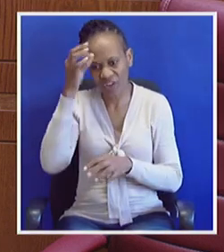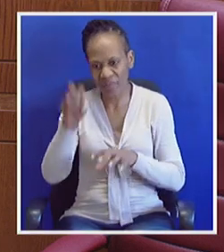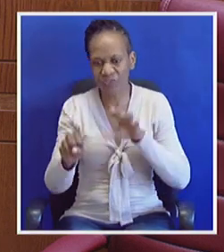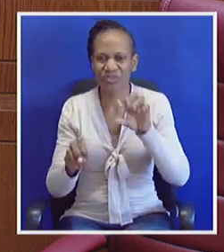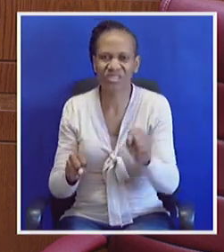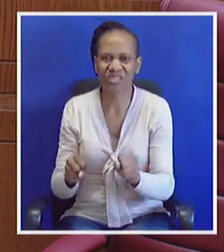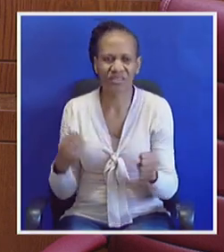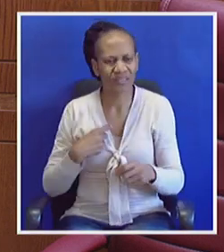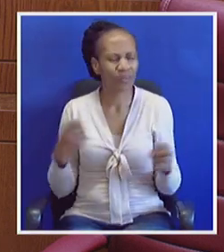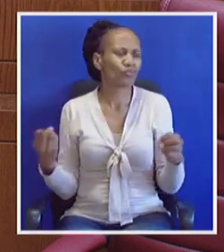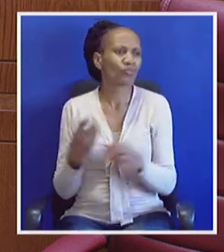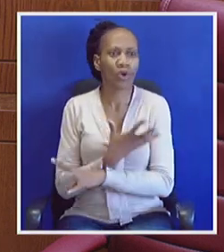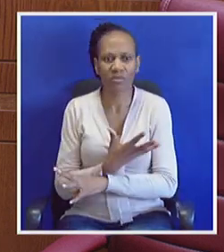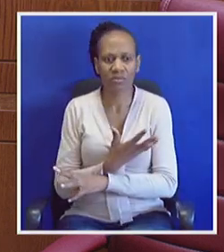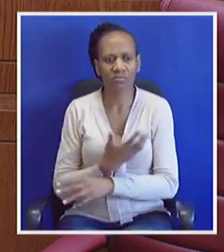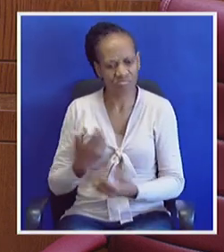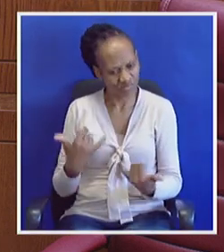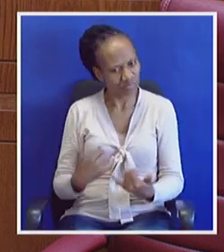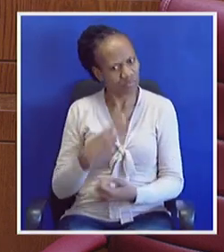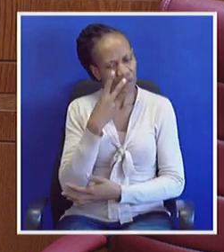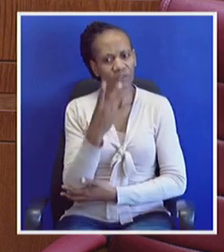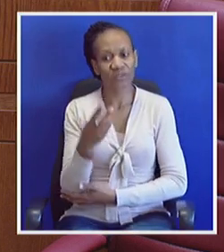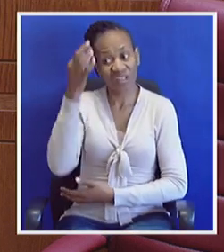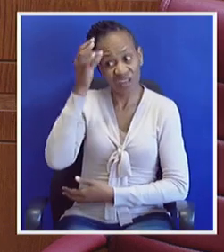the impression that